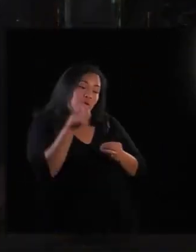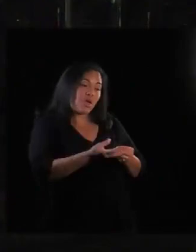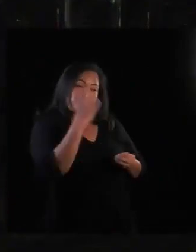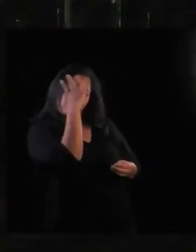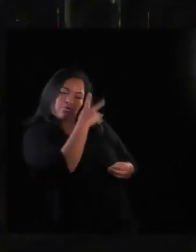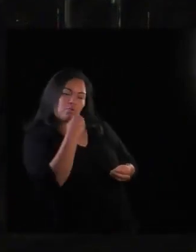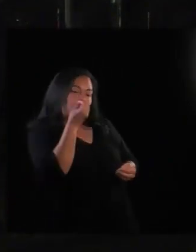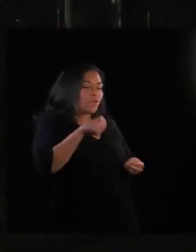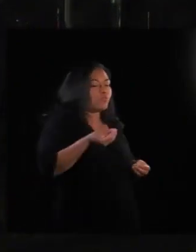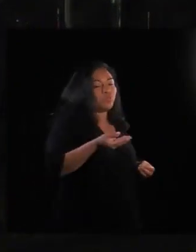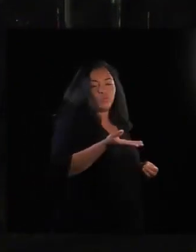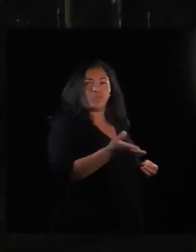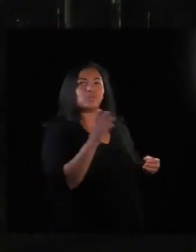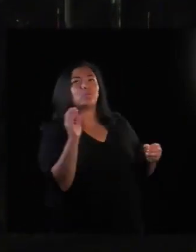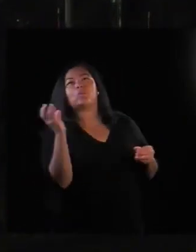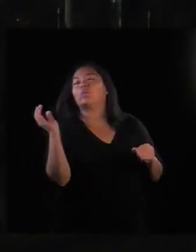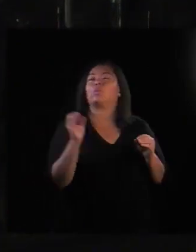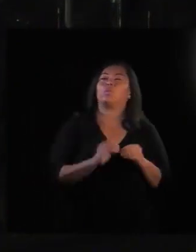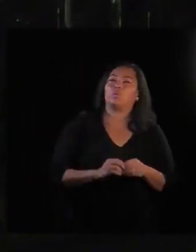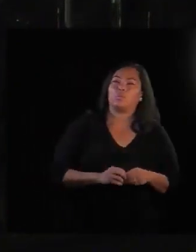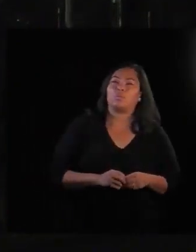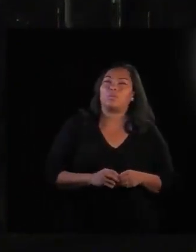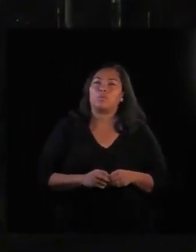beauty for ashes.